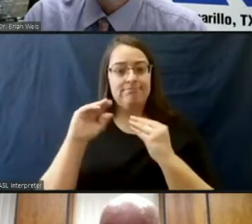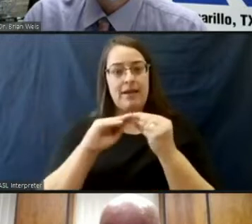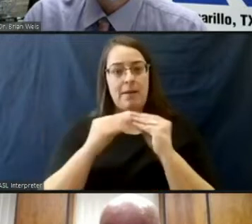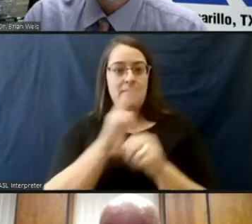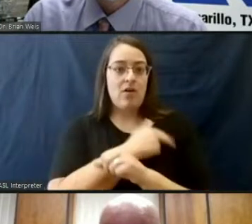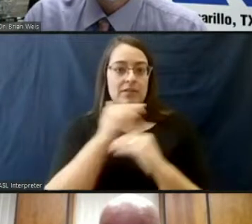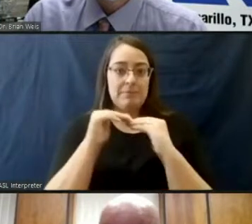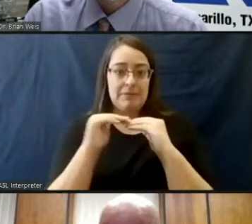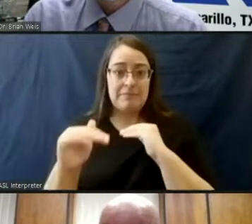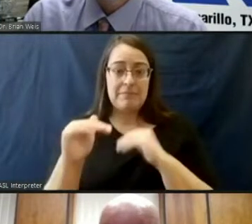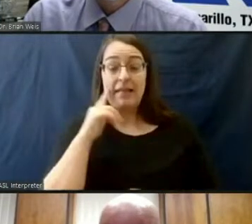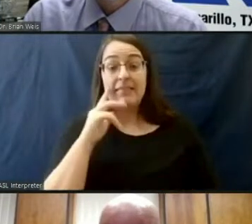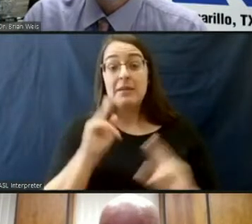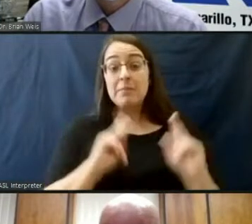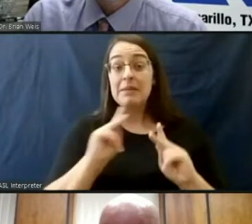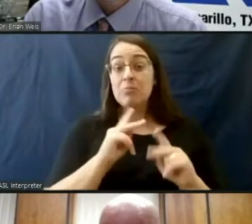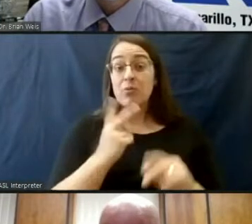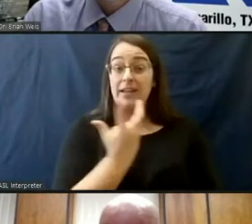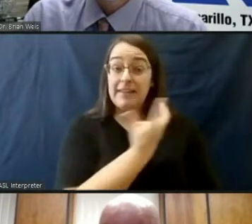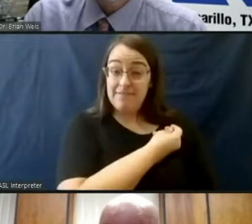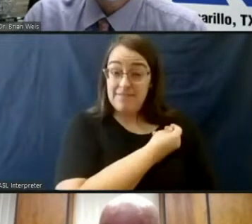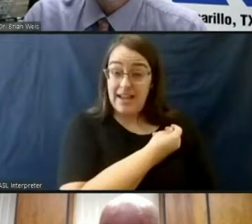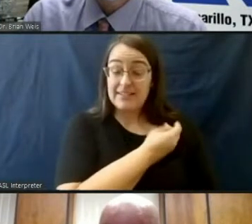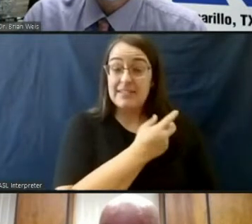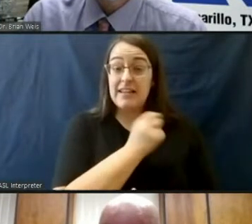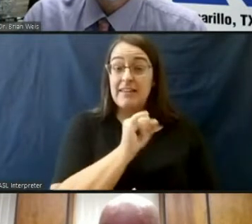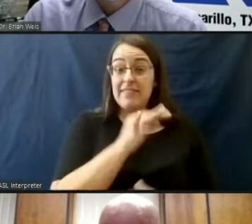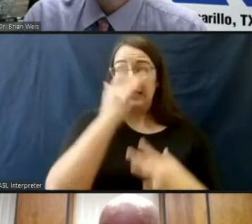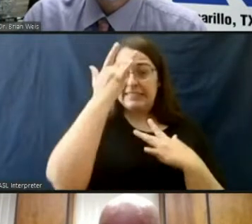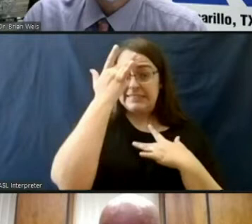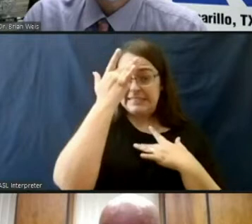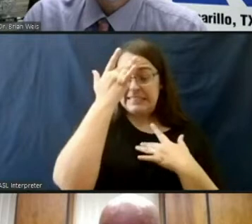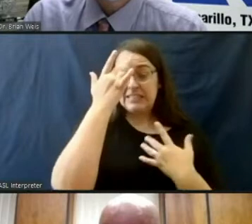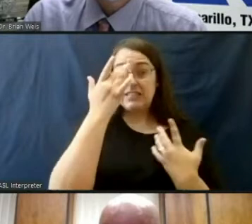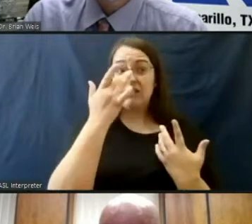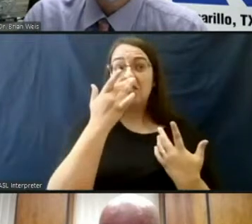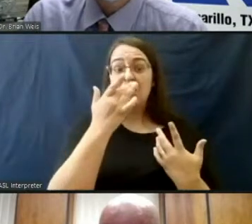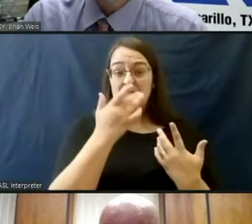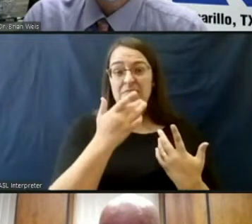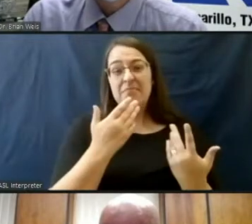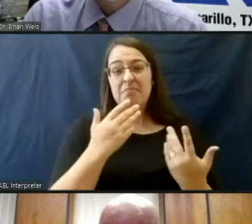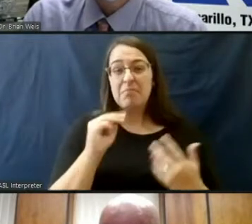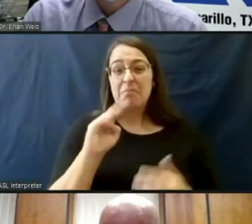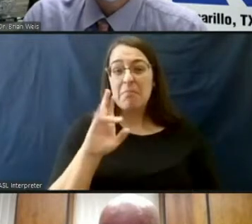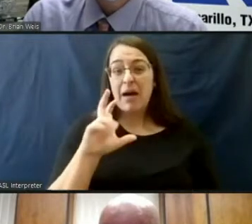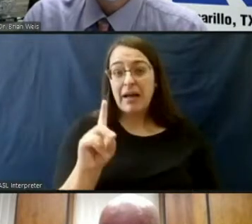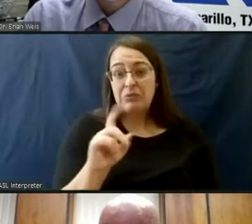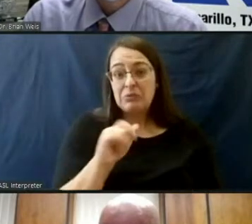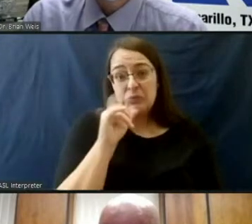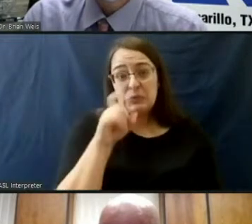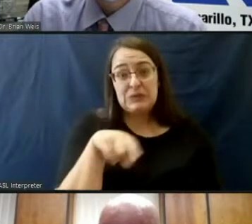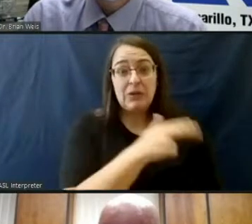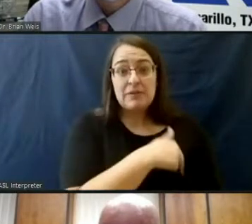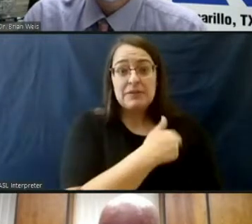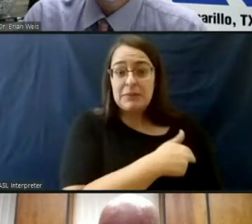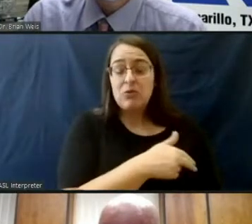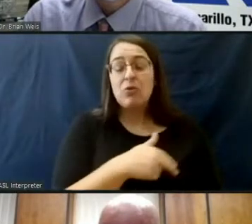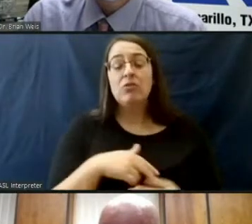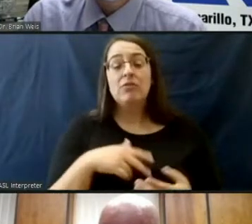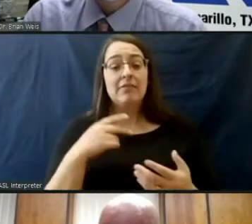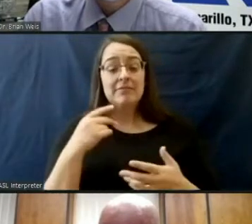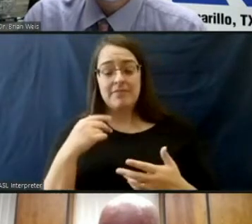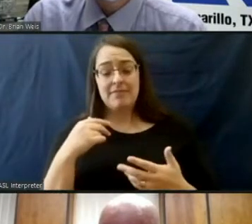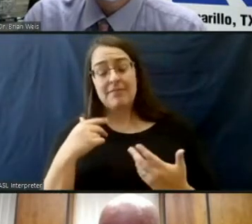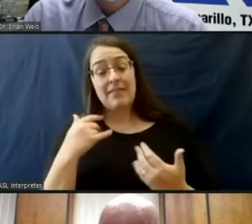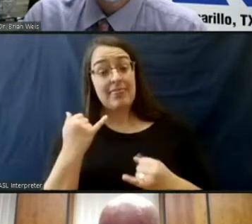getting infected, if they present, they're having milder symptoms. And then the last thing I would say, which is the most concerning,